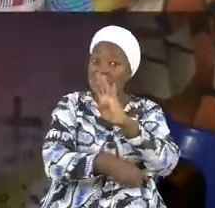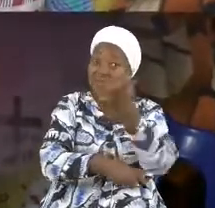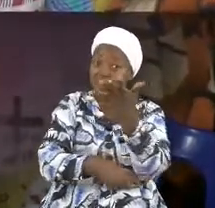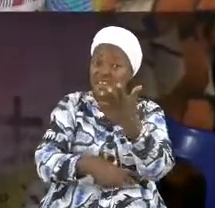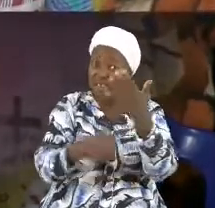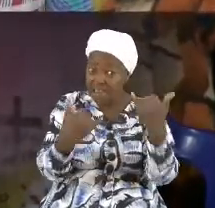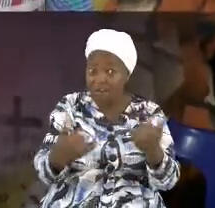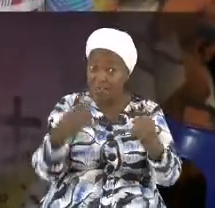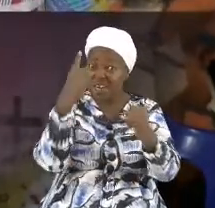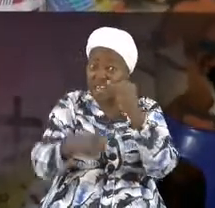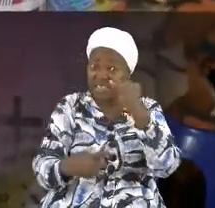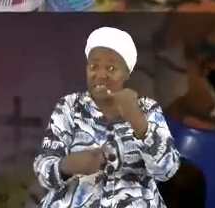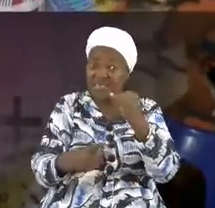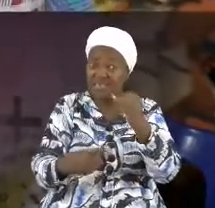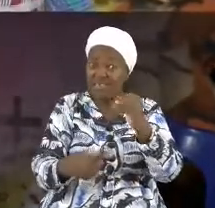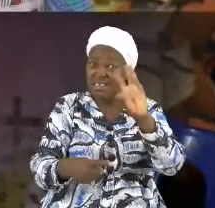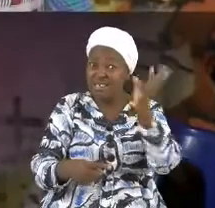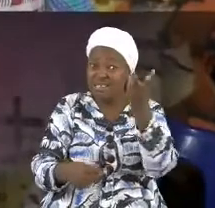Be fast.